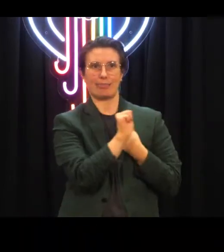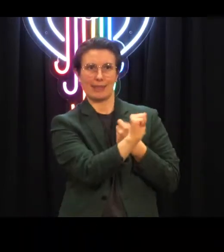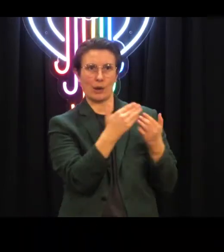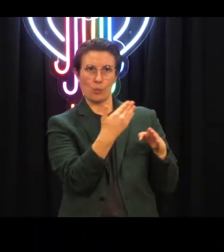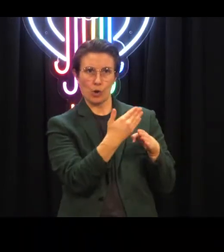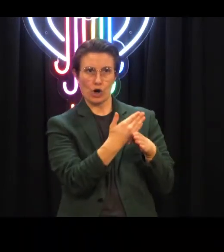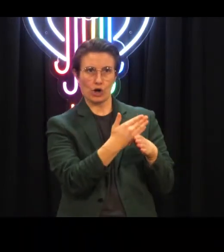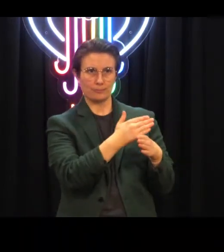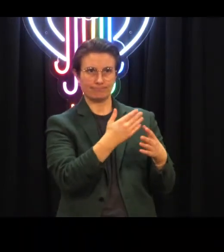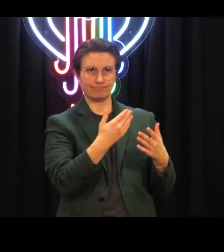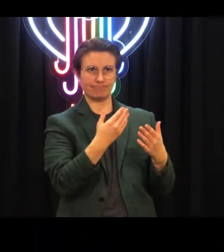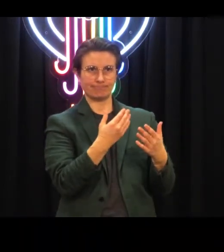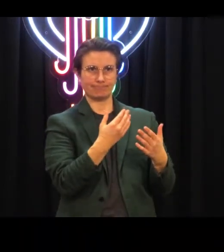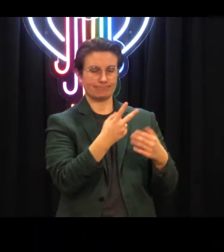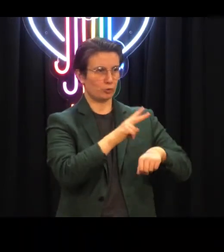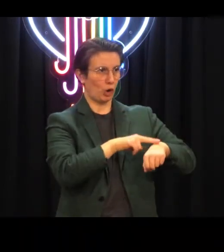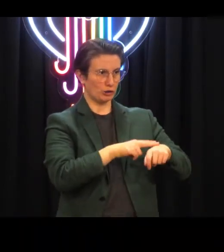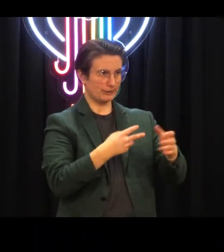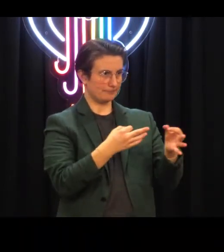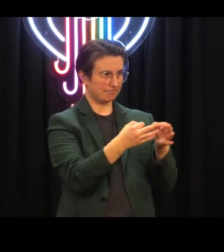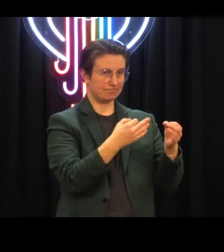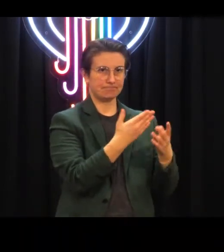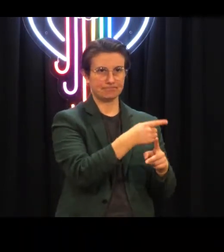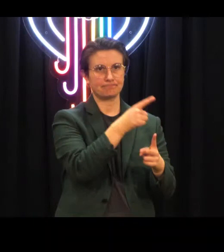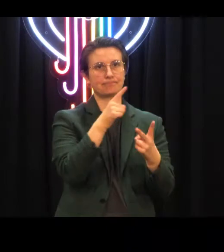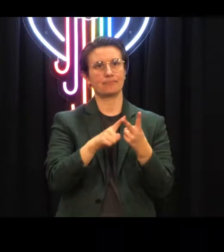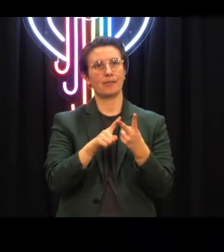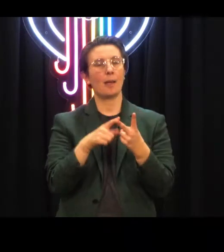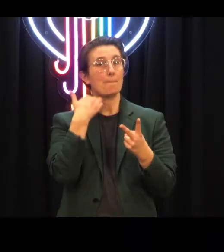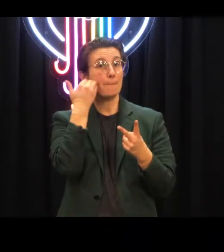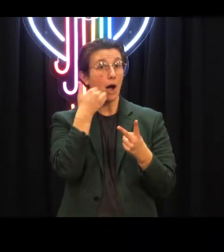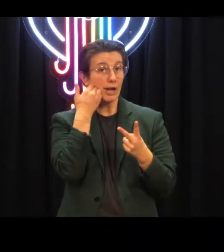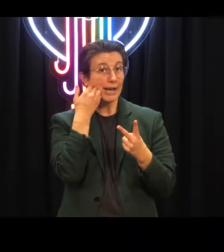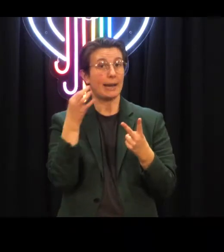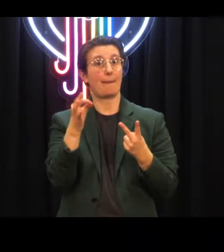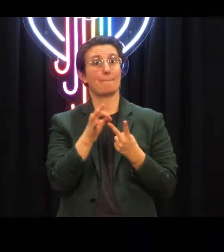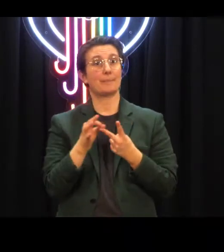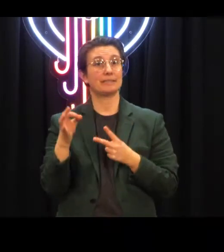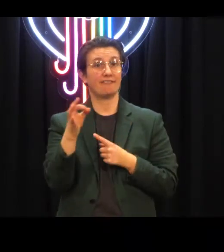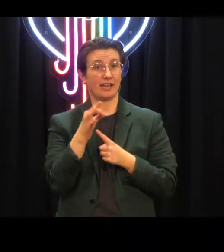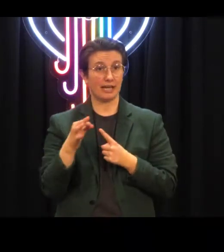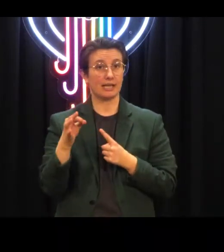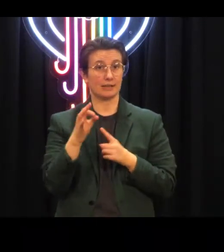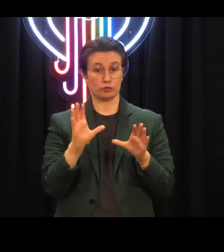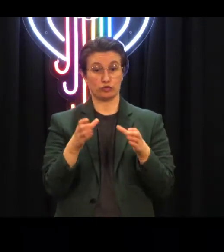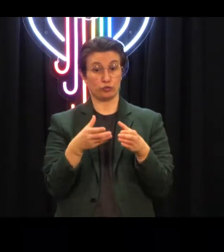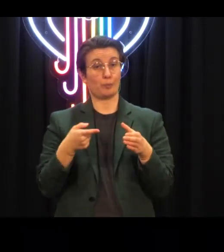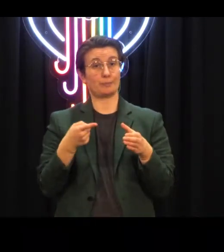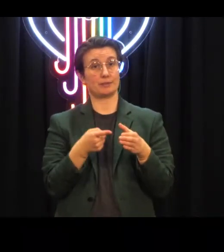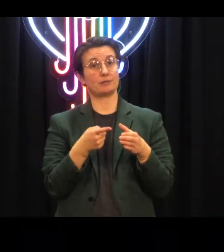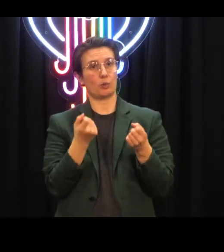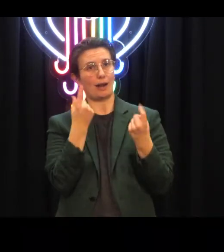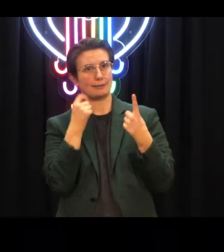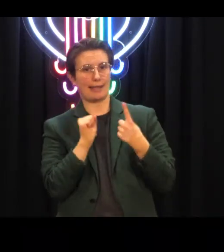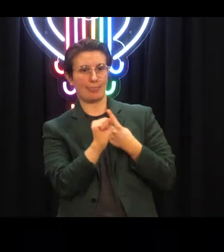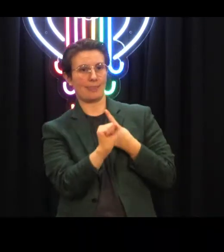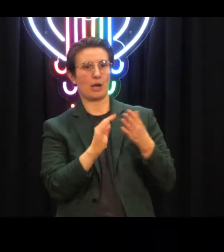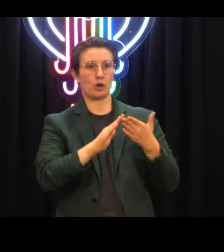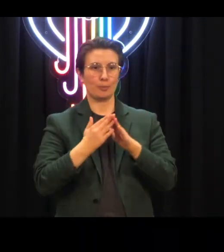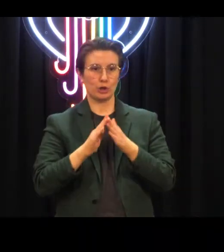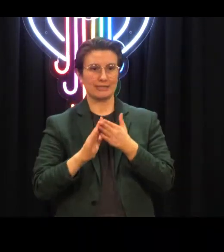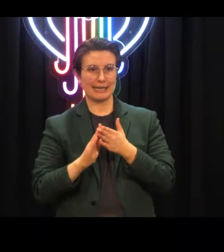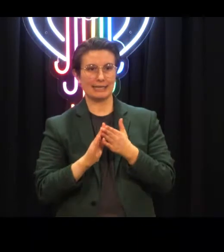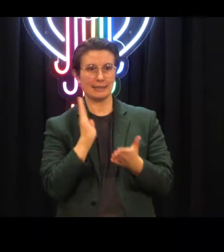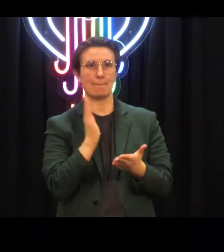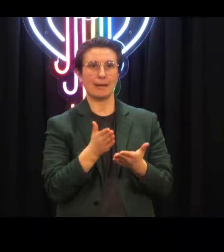to understand what's most important to them and deliver research that will improve the lives of people in these communities. It's important